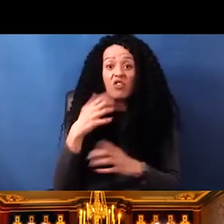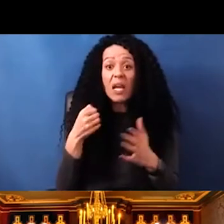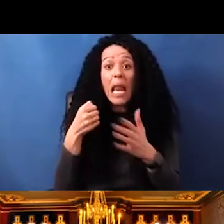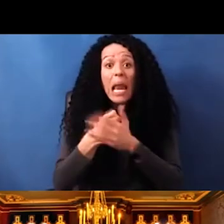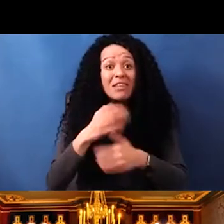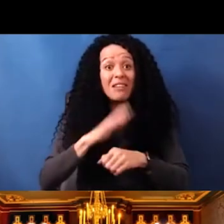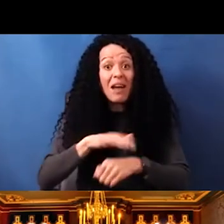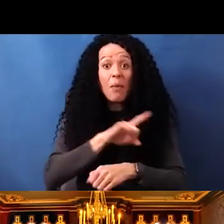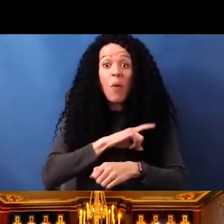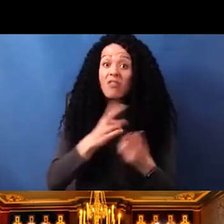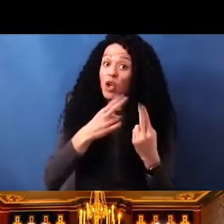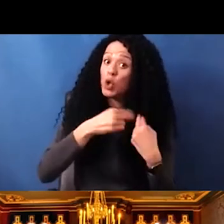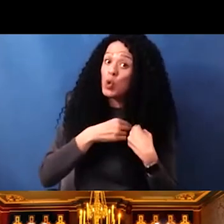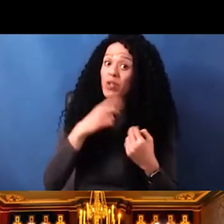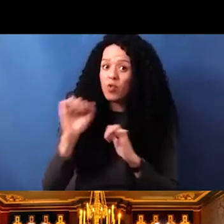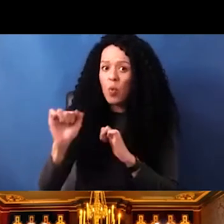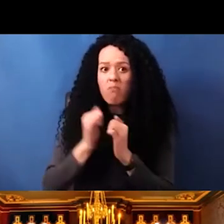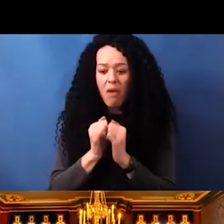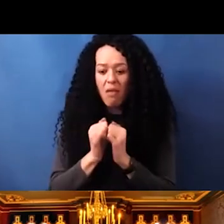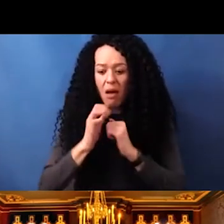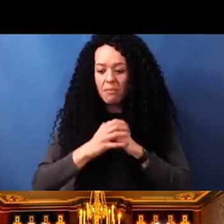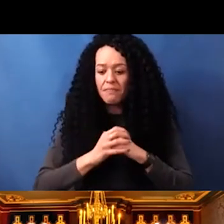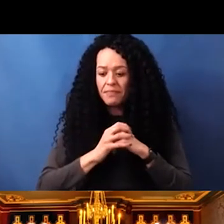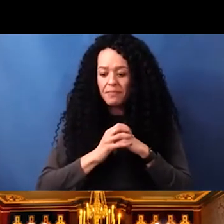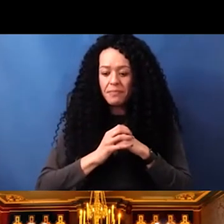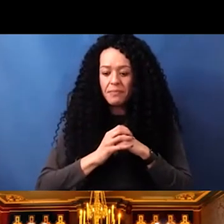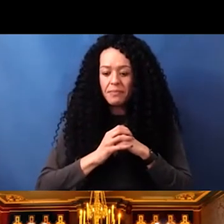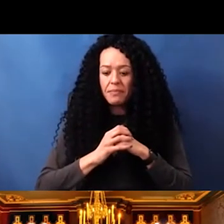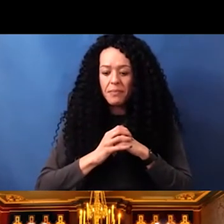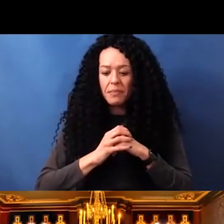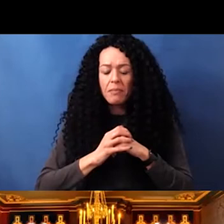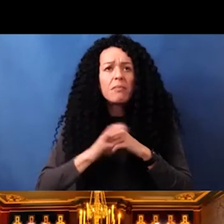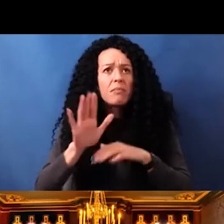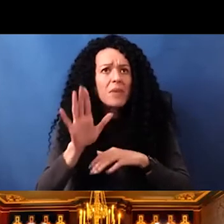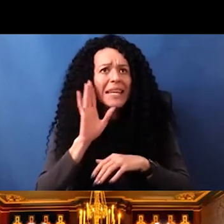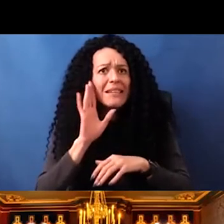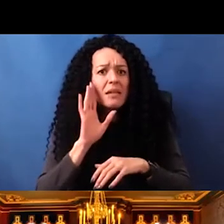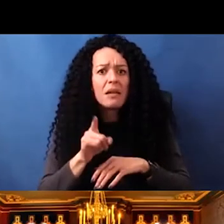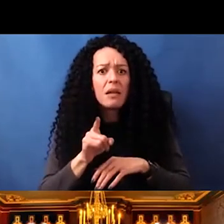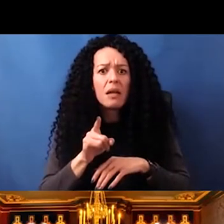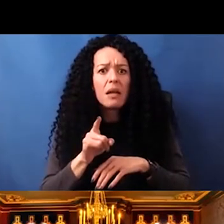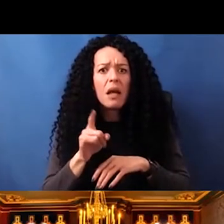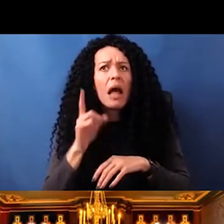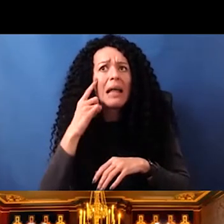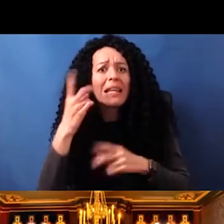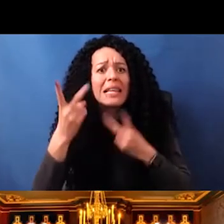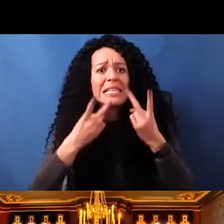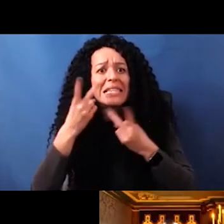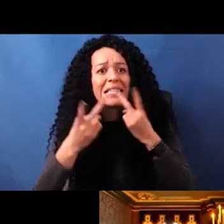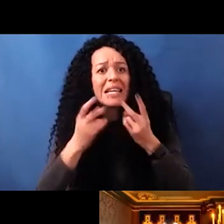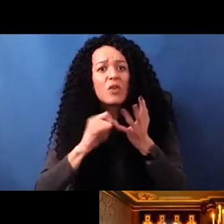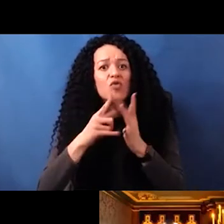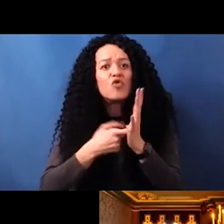of her duties to her brother. Mm. Ah, listen, listen, listen. I think they're singing one of Sir William's